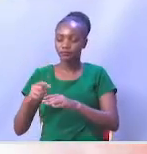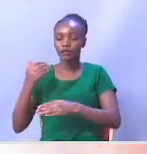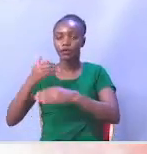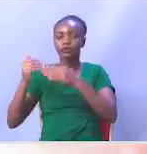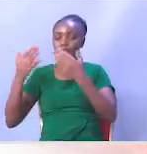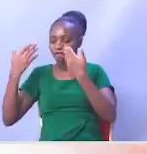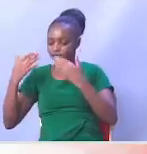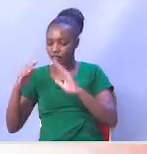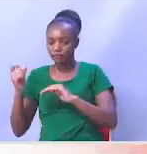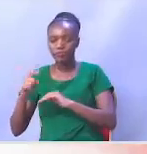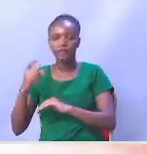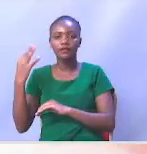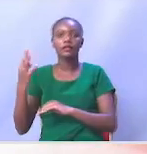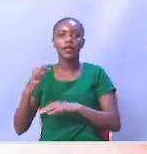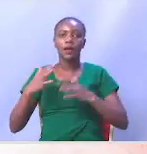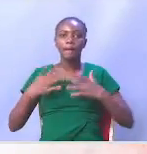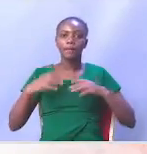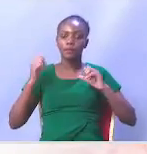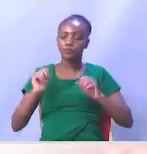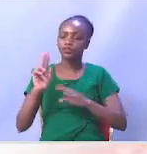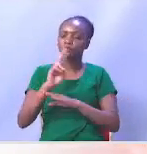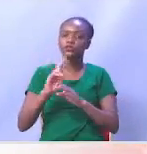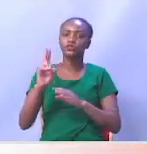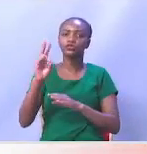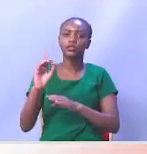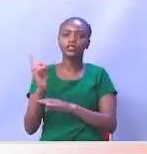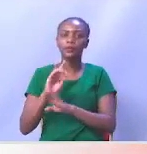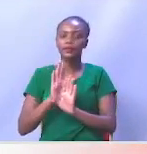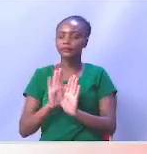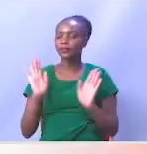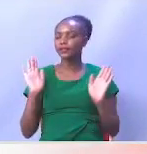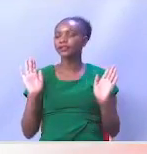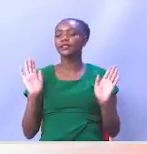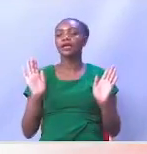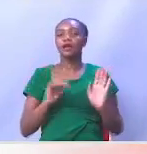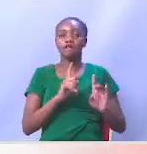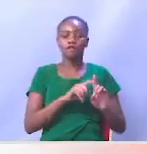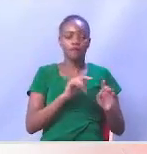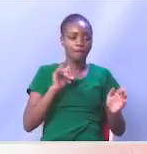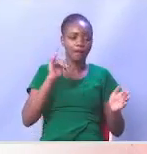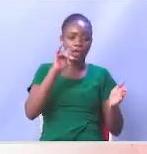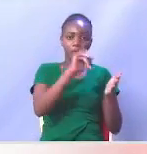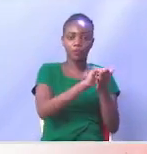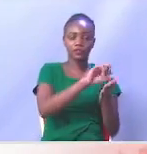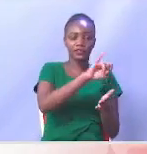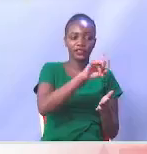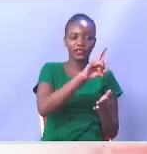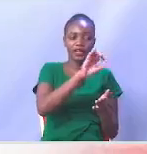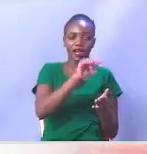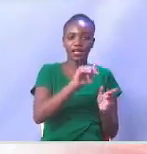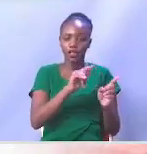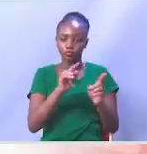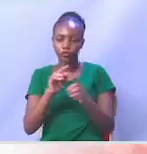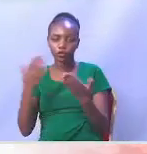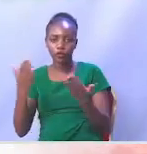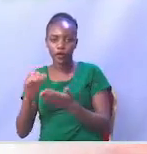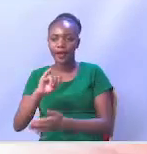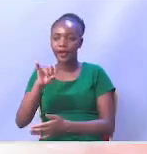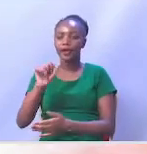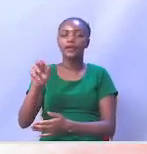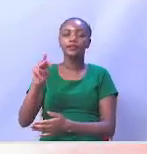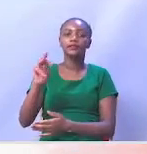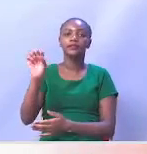March, people will be taking 20 minutes only from the airport all the way to James Gichuru. The road, which is